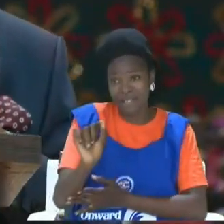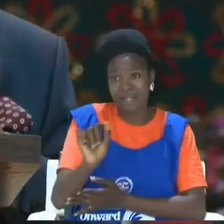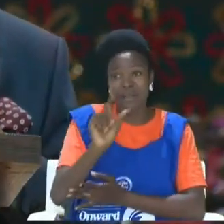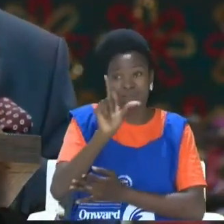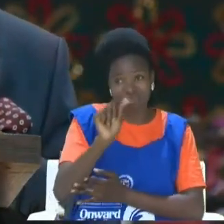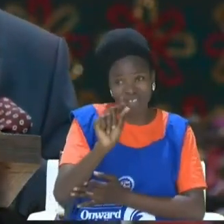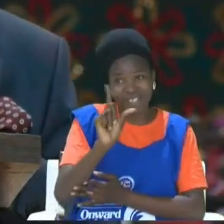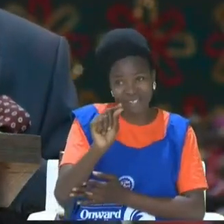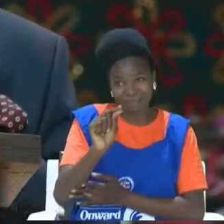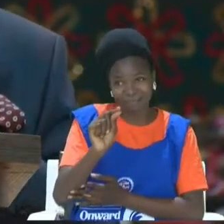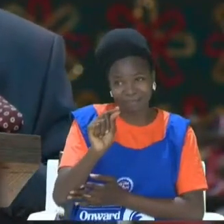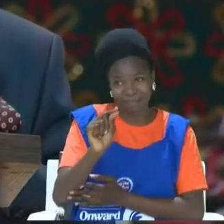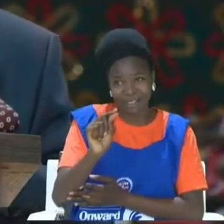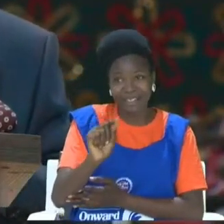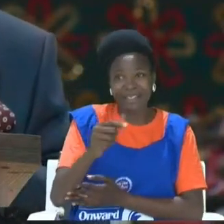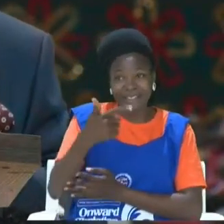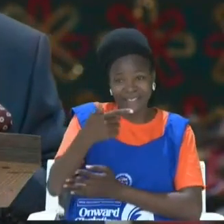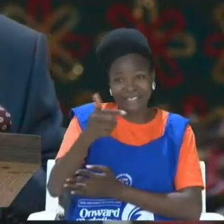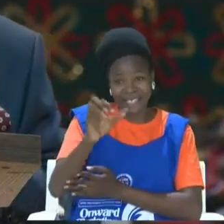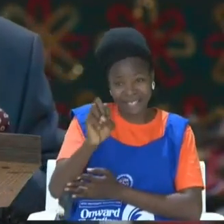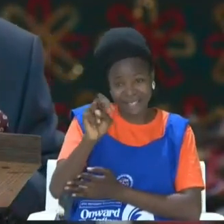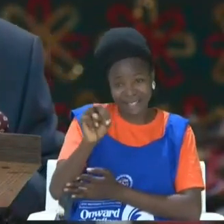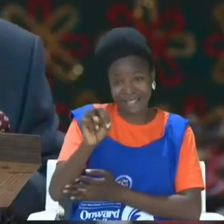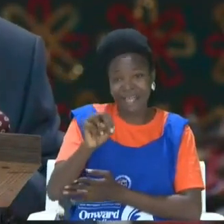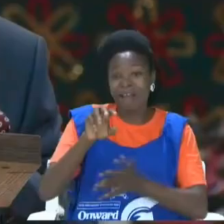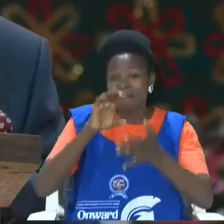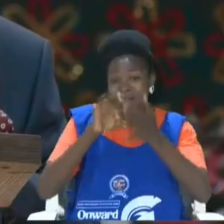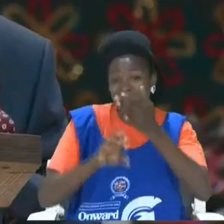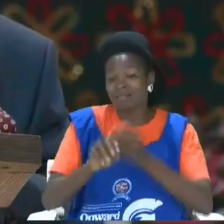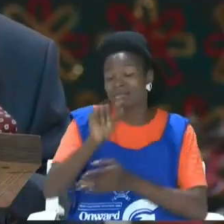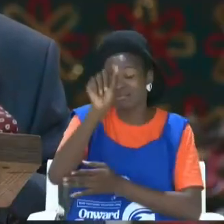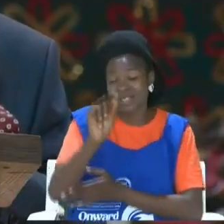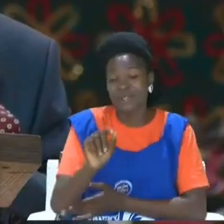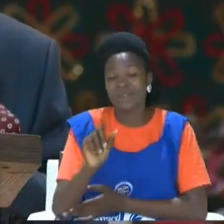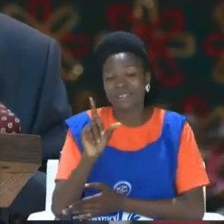20. Genesis chapter 7, verse 20.